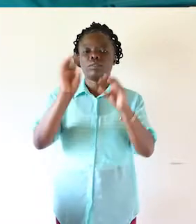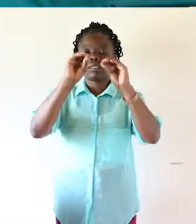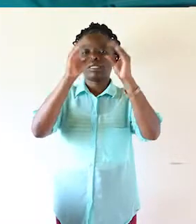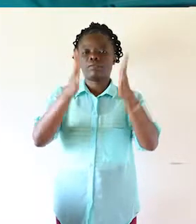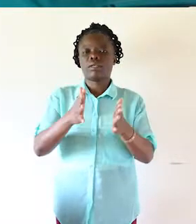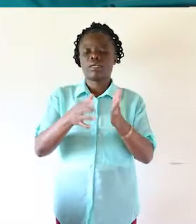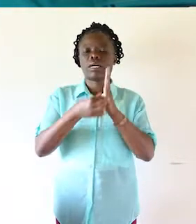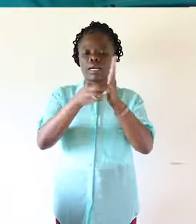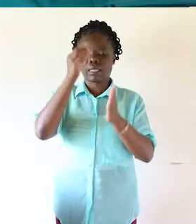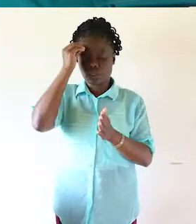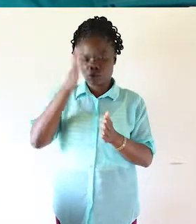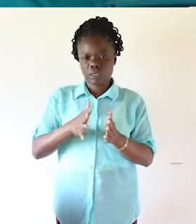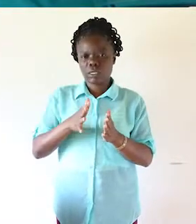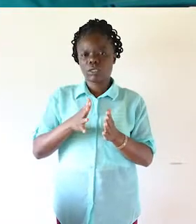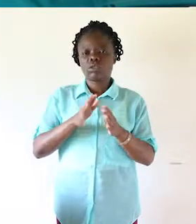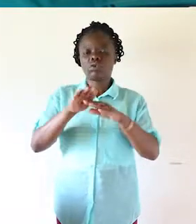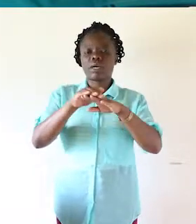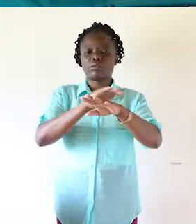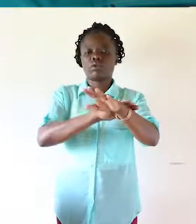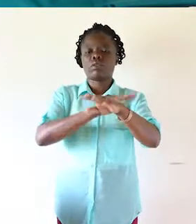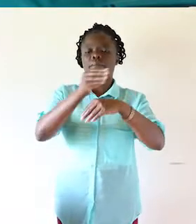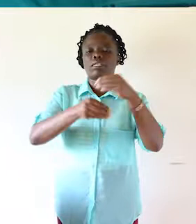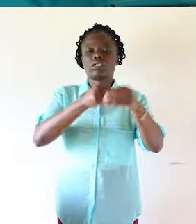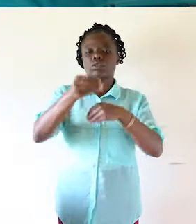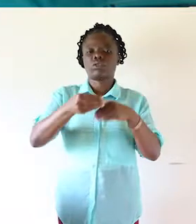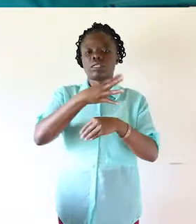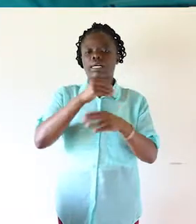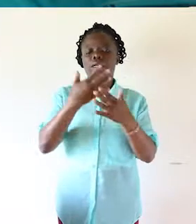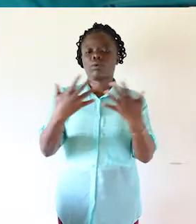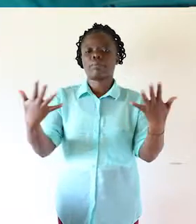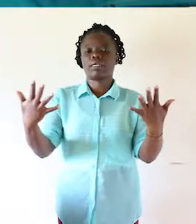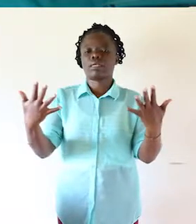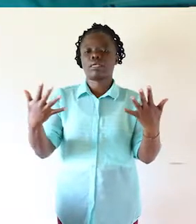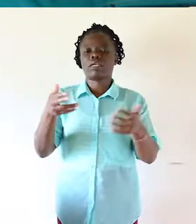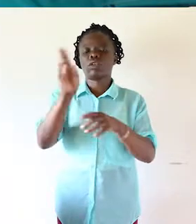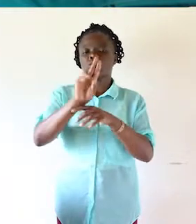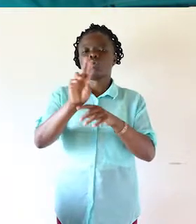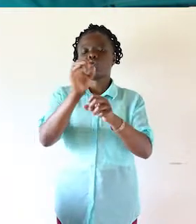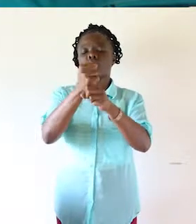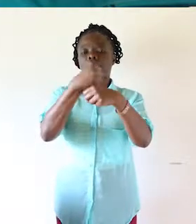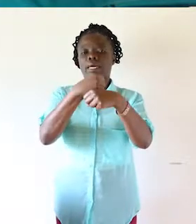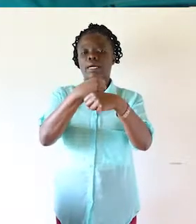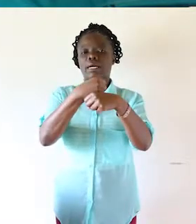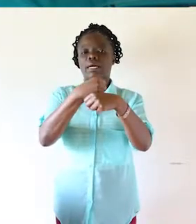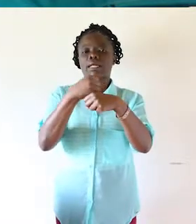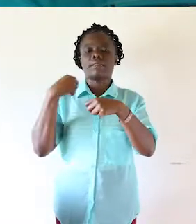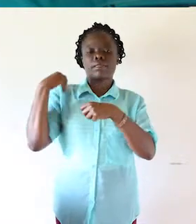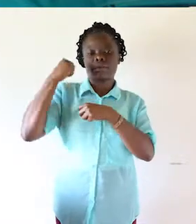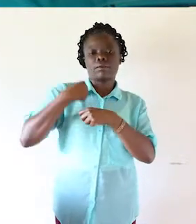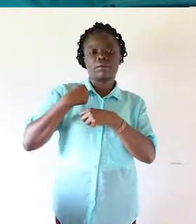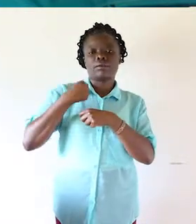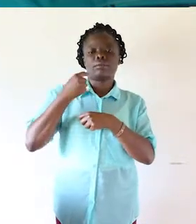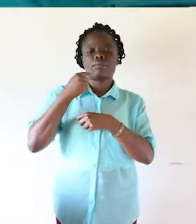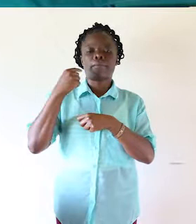The intervener guides the learner to explore the materials and equipment used to make the carrier